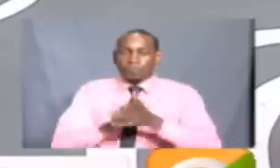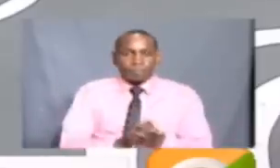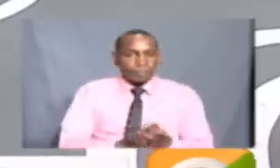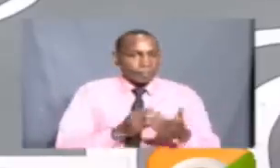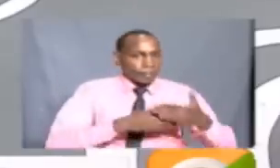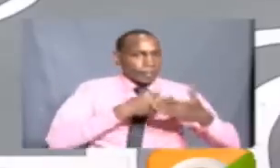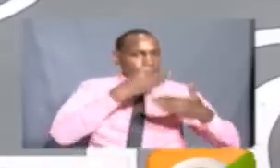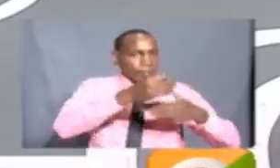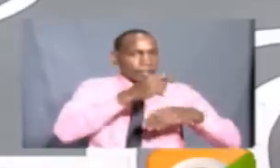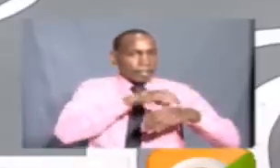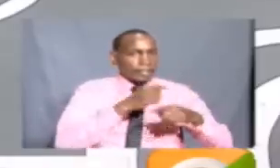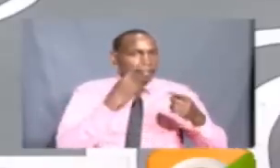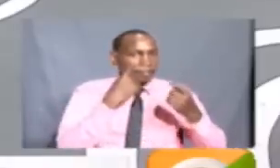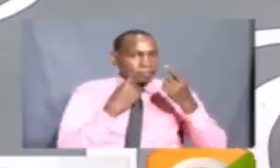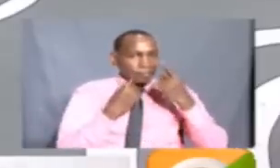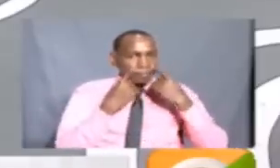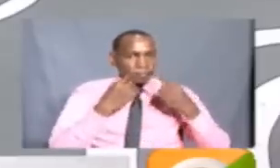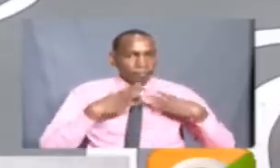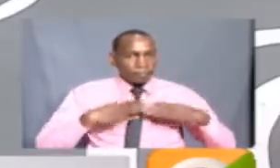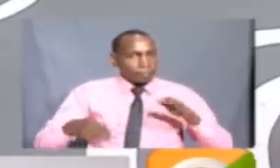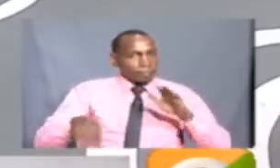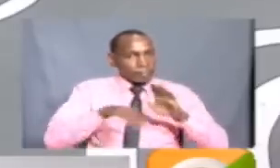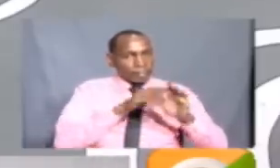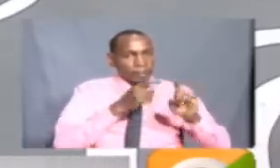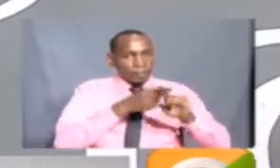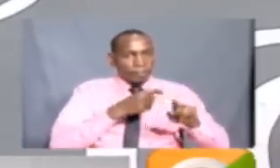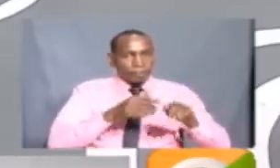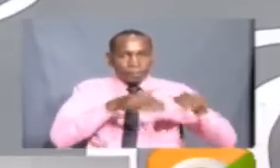the mourners will chase them away from those funerals.